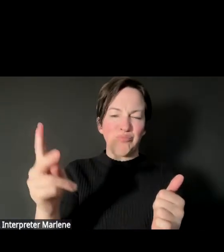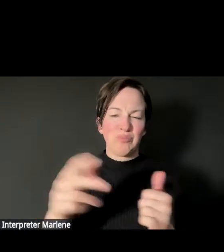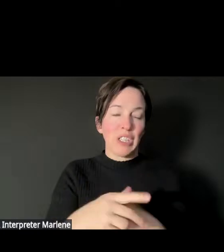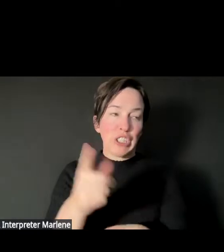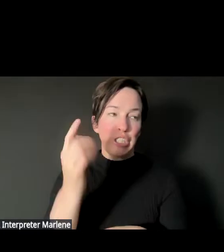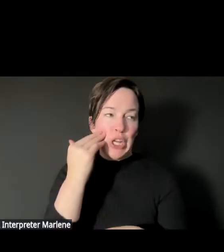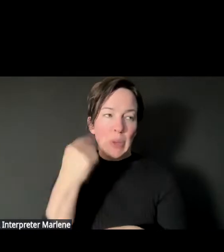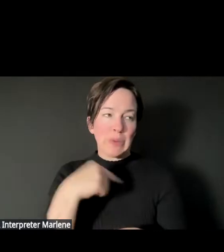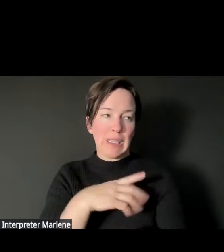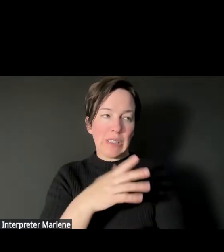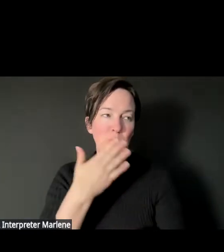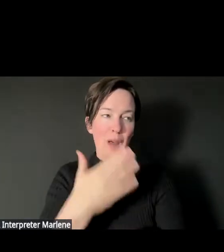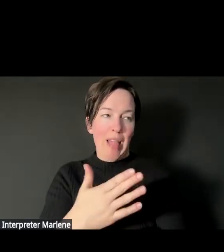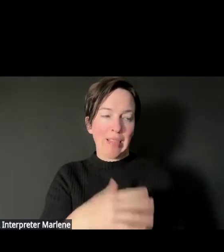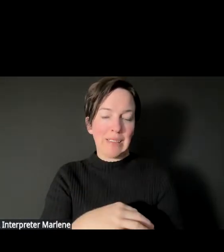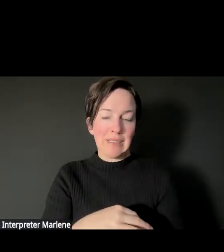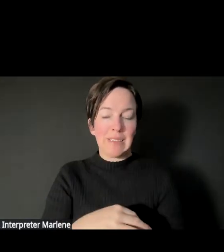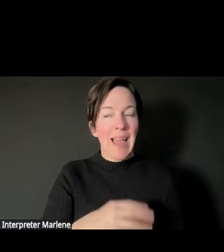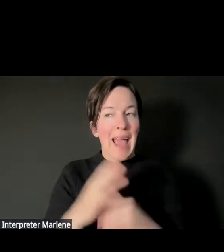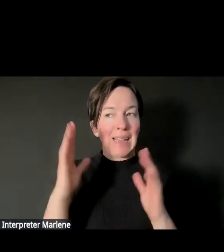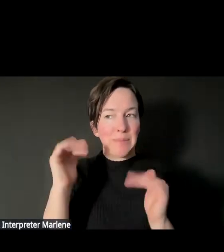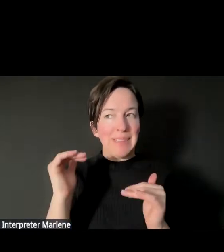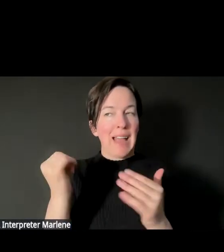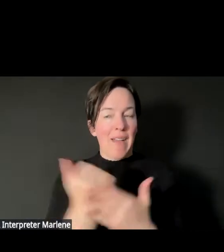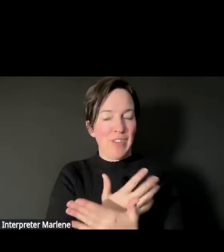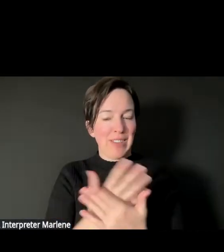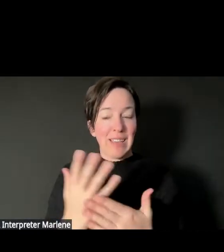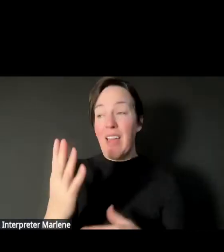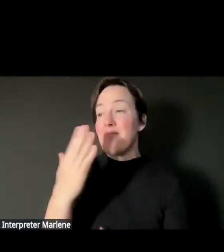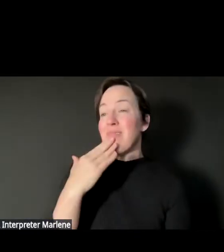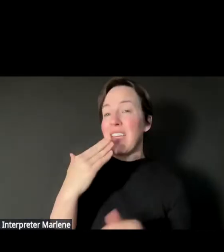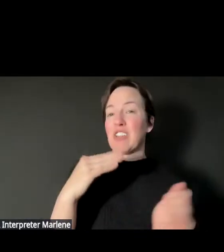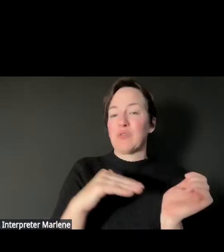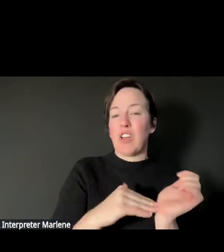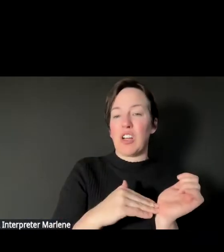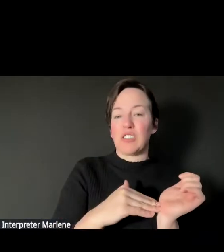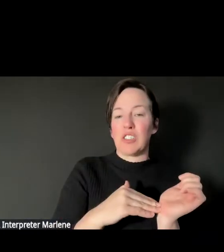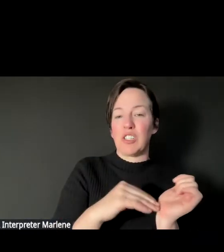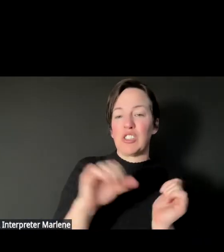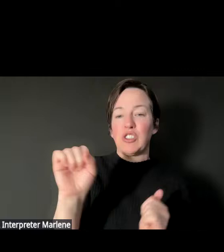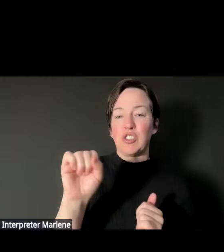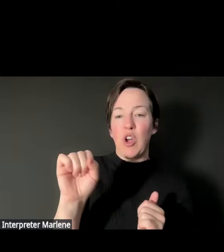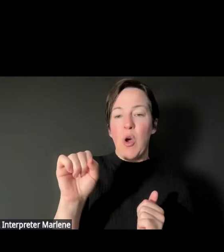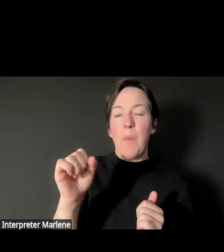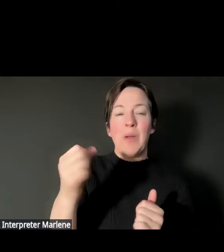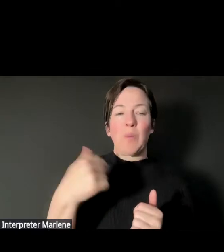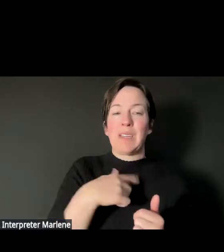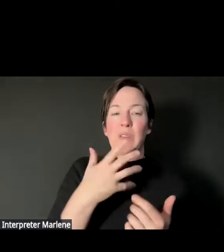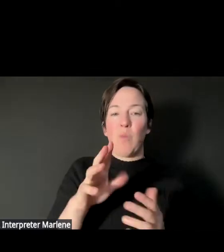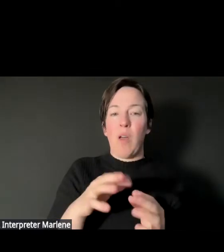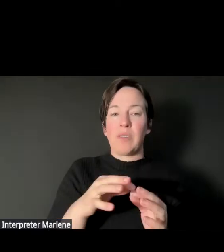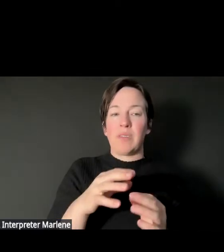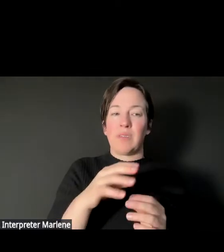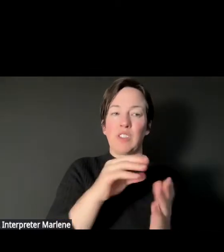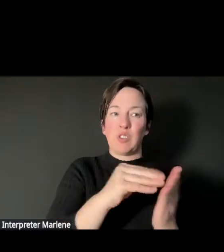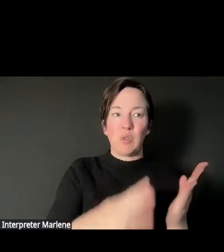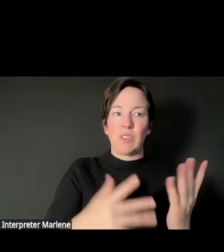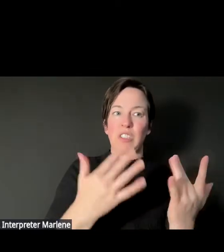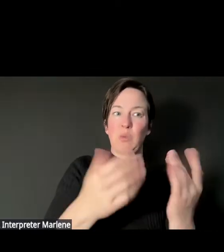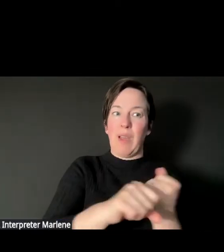well. Yes. again, anticipating everything. Thank you, Love it. Dr. Showman. We just Dr. didn't want Showman the knows students what to to wait, do. but if they're not here,